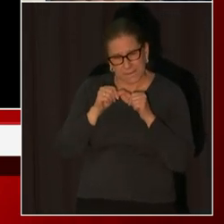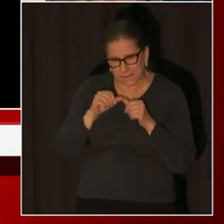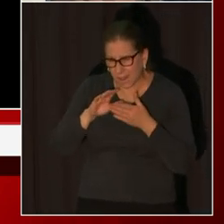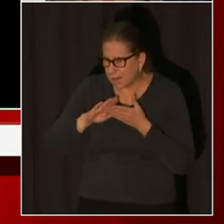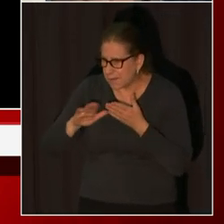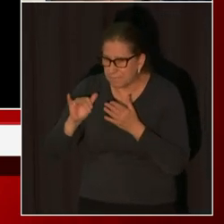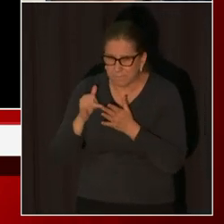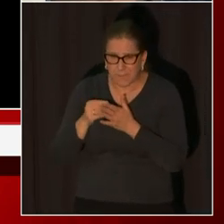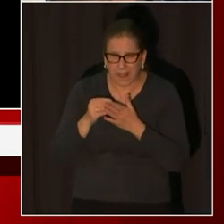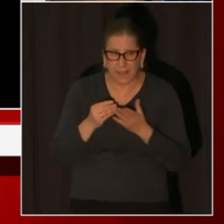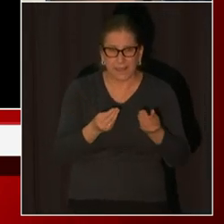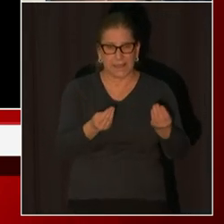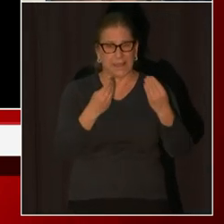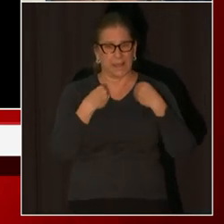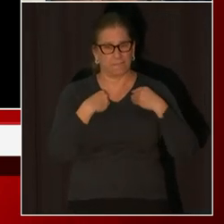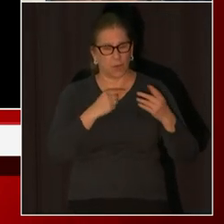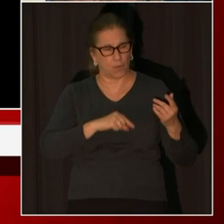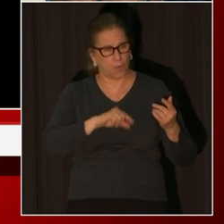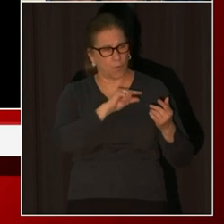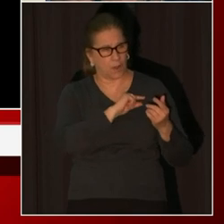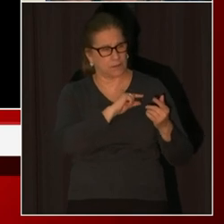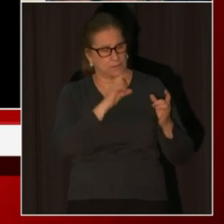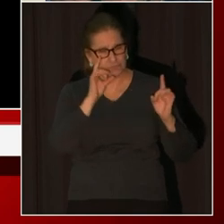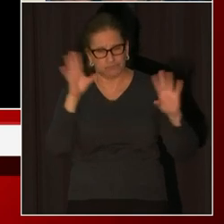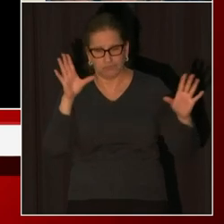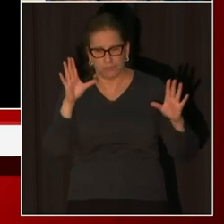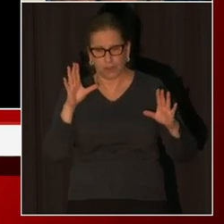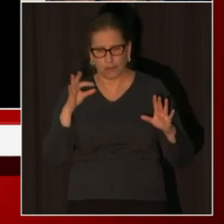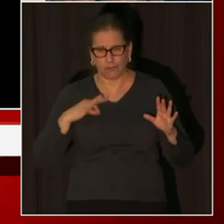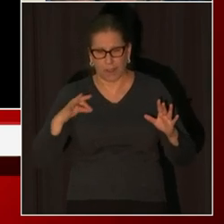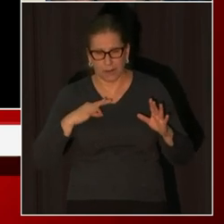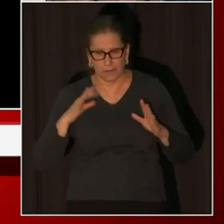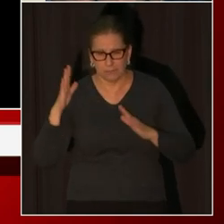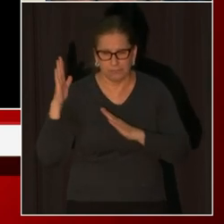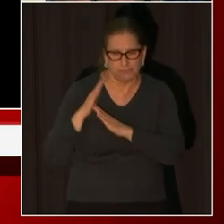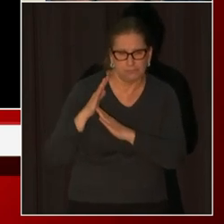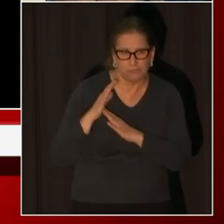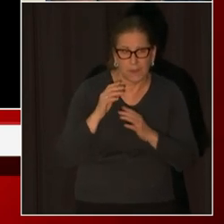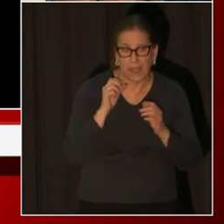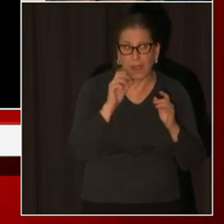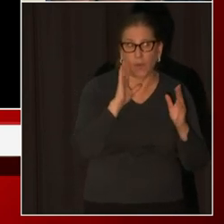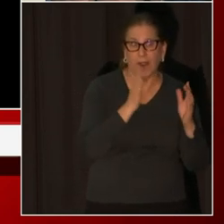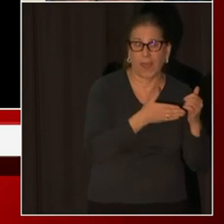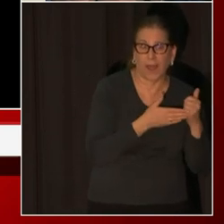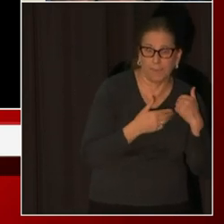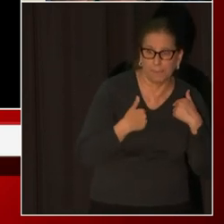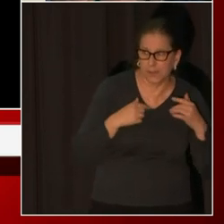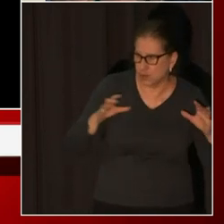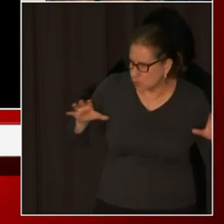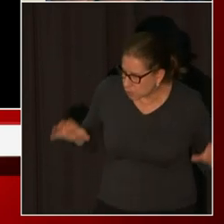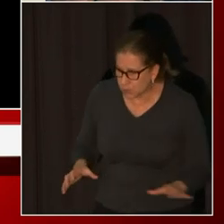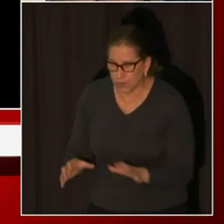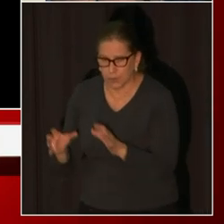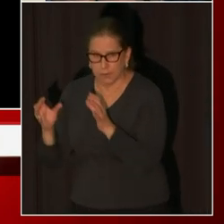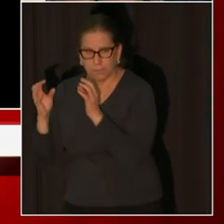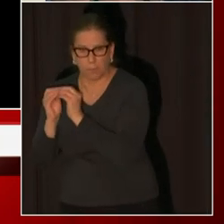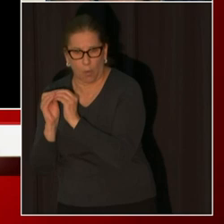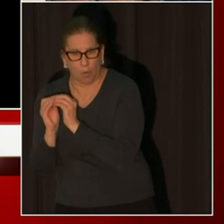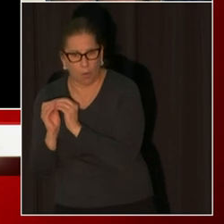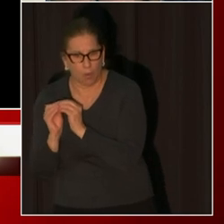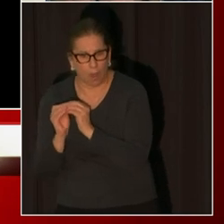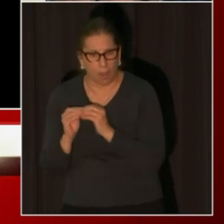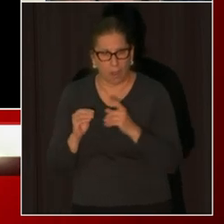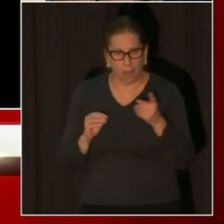allows us to do things that are helping us balance the budget. The better off you start, the better you're going to get through this. And I think we started as